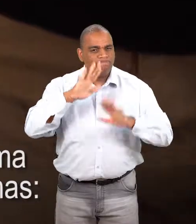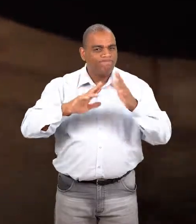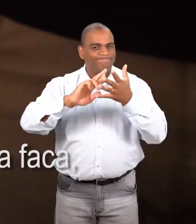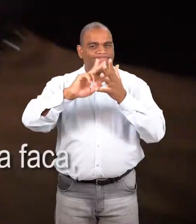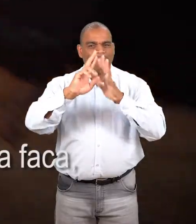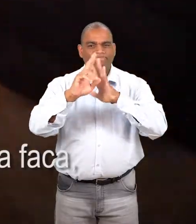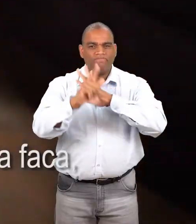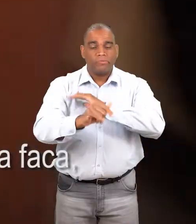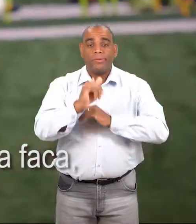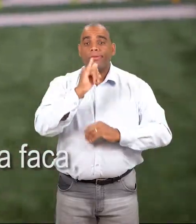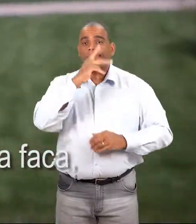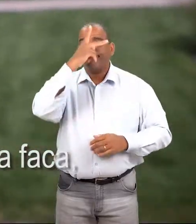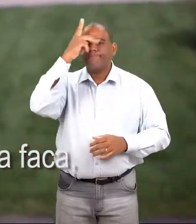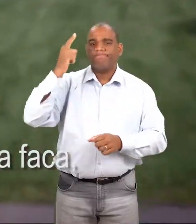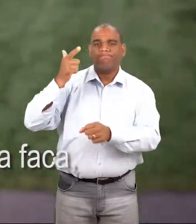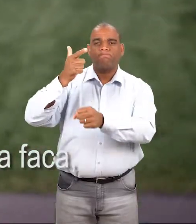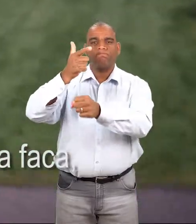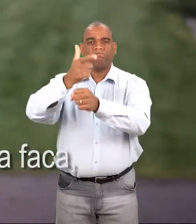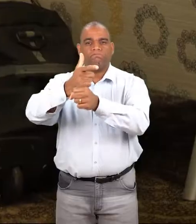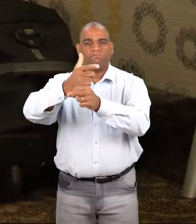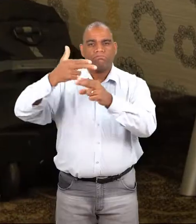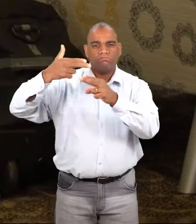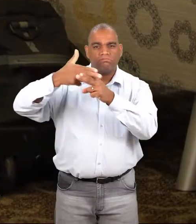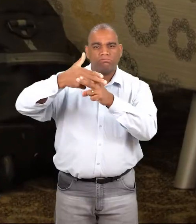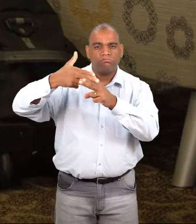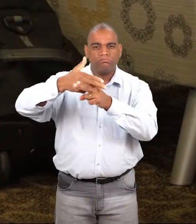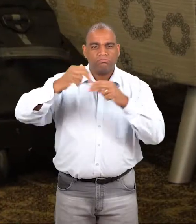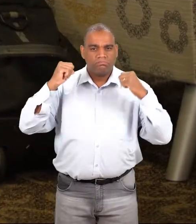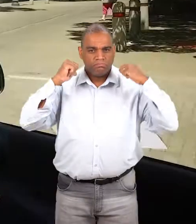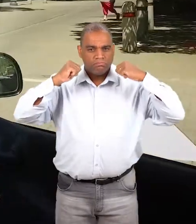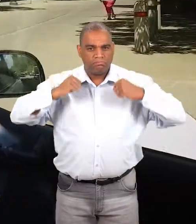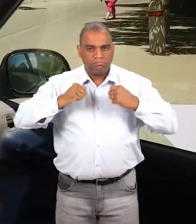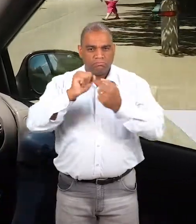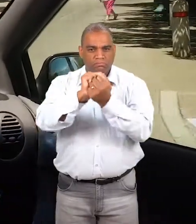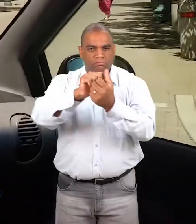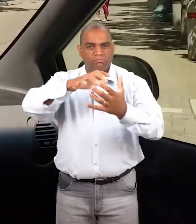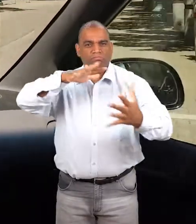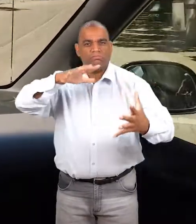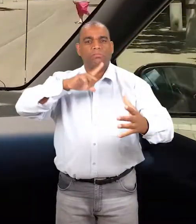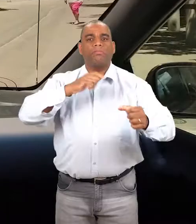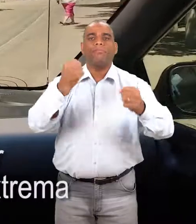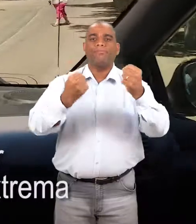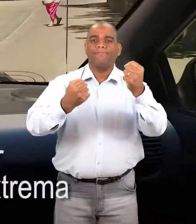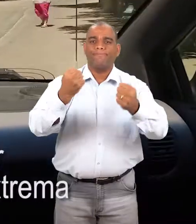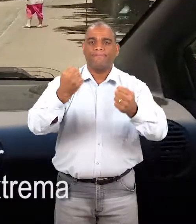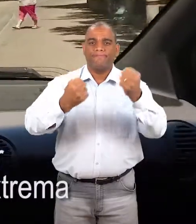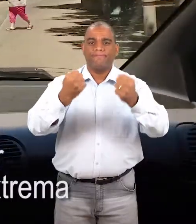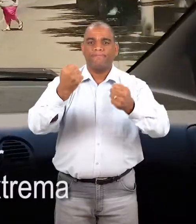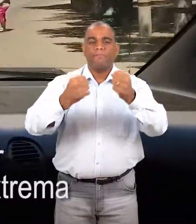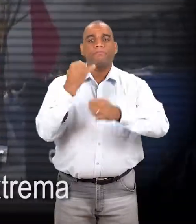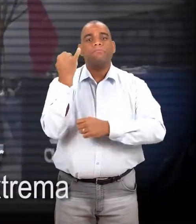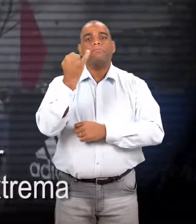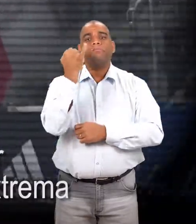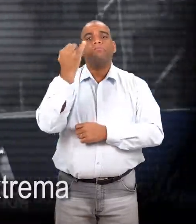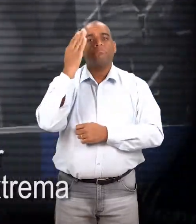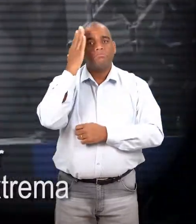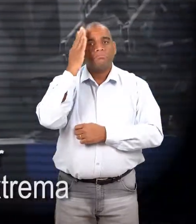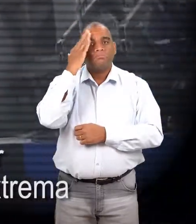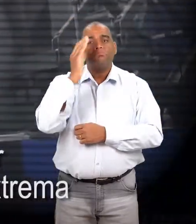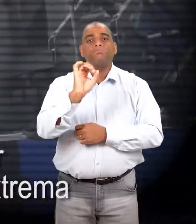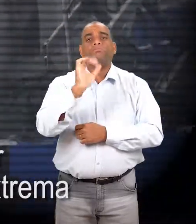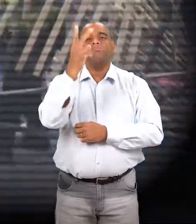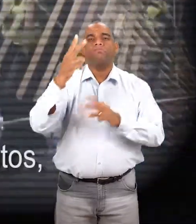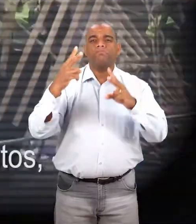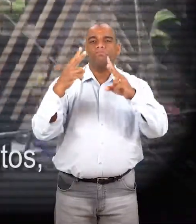forms. Someone with a gun, a knife, a backpack bomb, or even a vehicle. It's important to know that when extreme violence